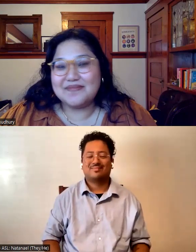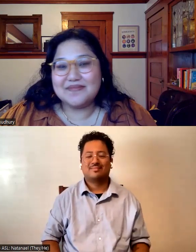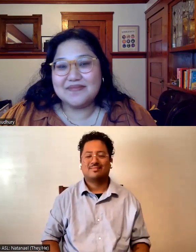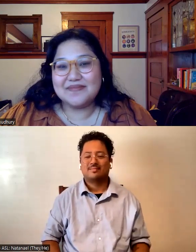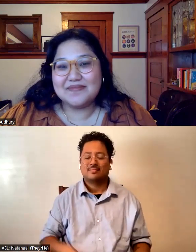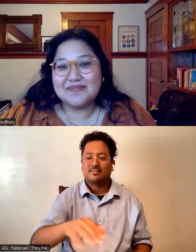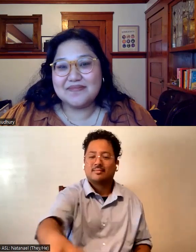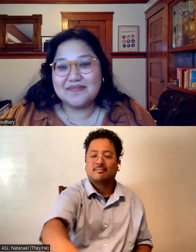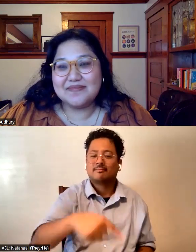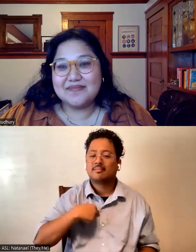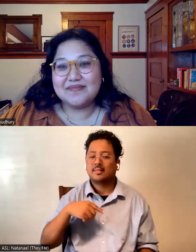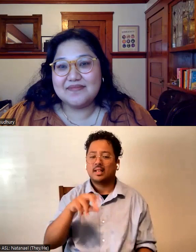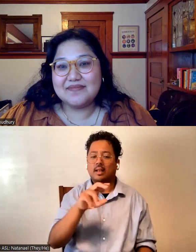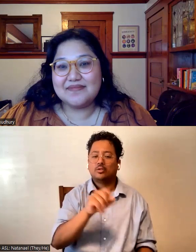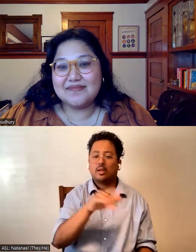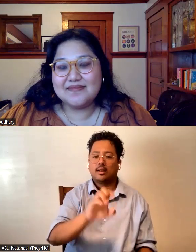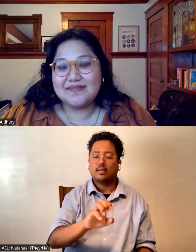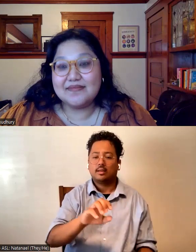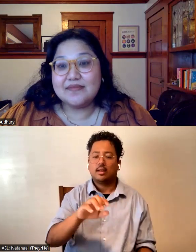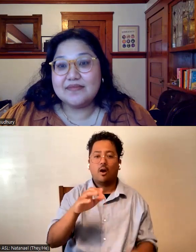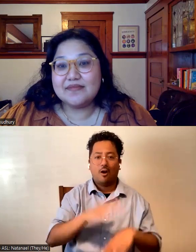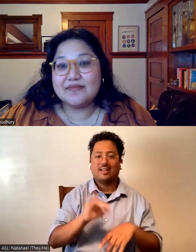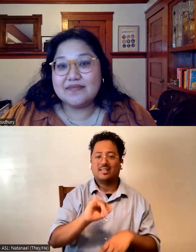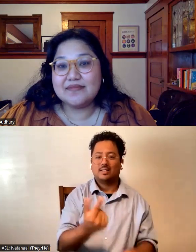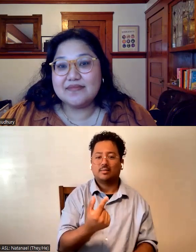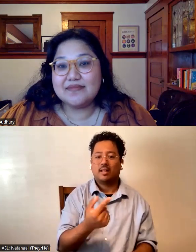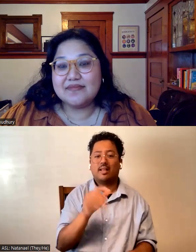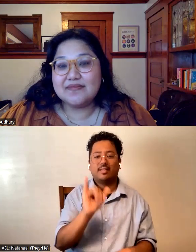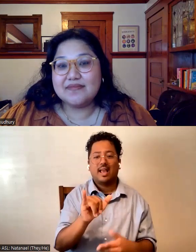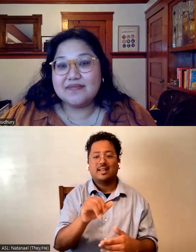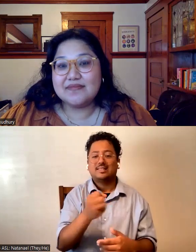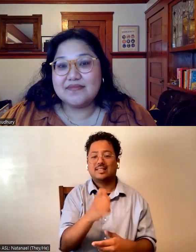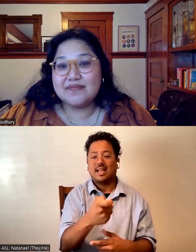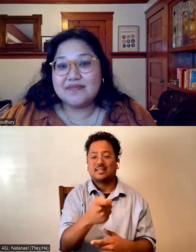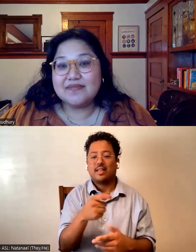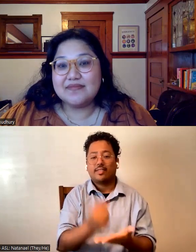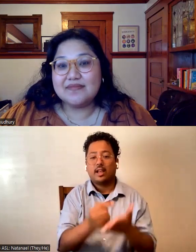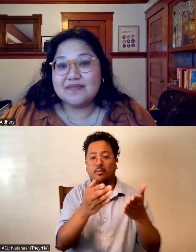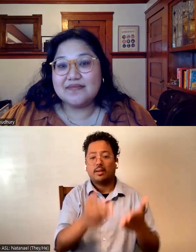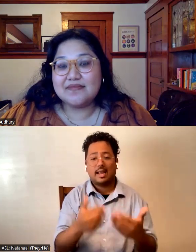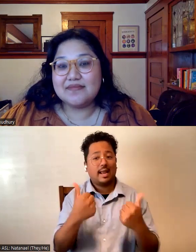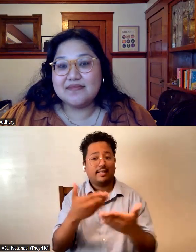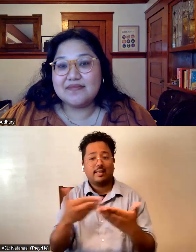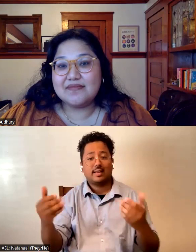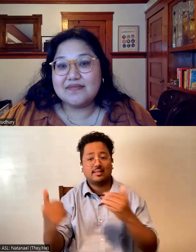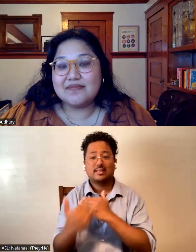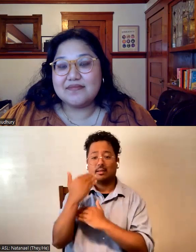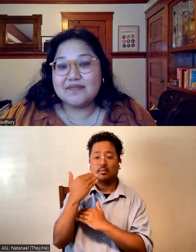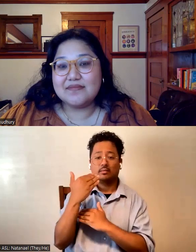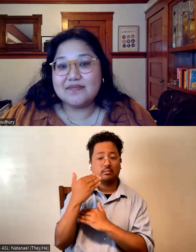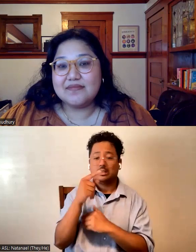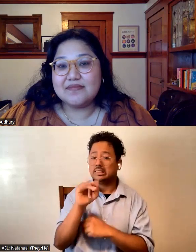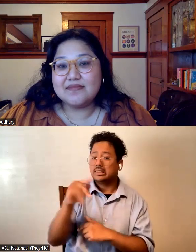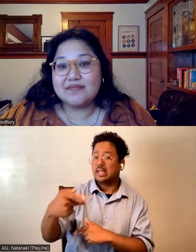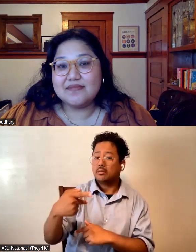I'm on Instagram at the Fat Sex Therapist, and you can send anything to me, any kind of tip,